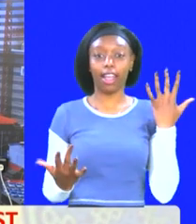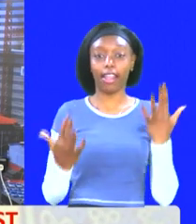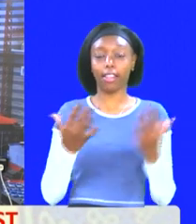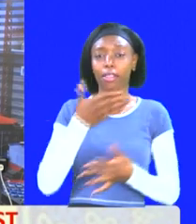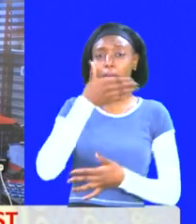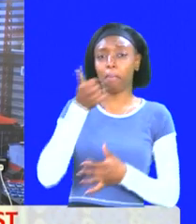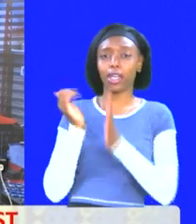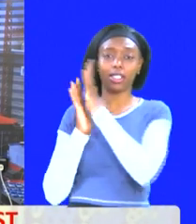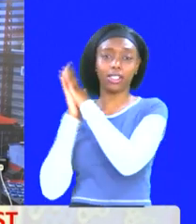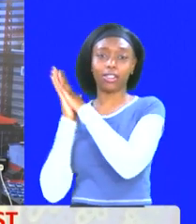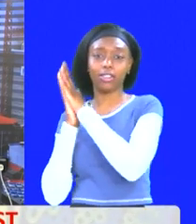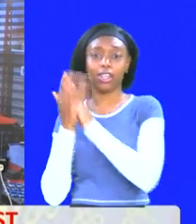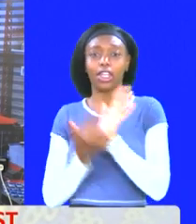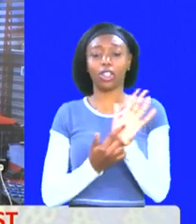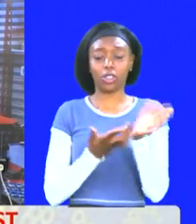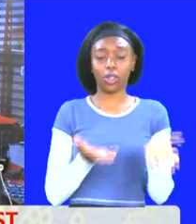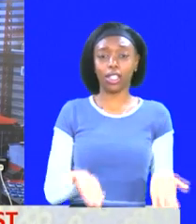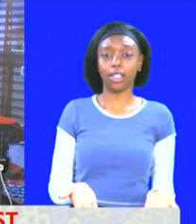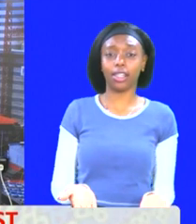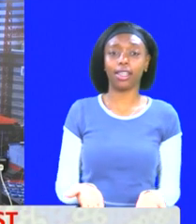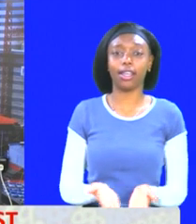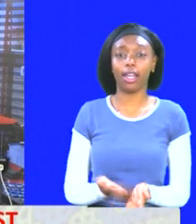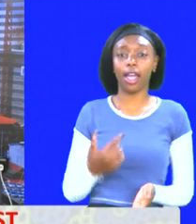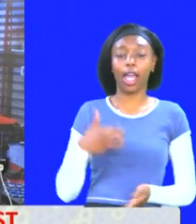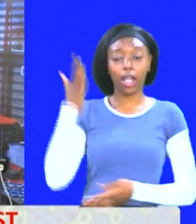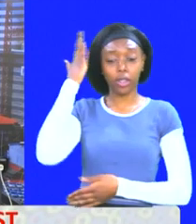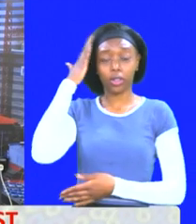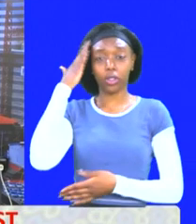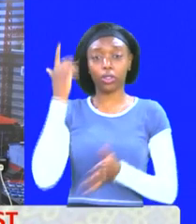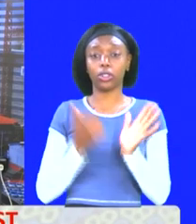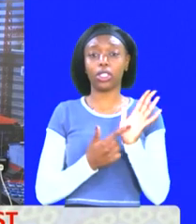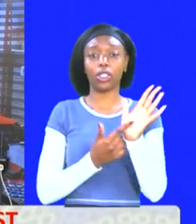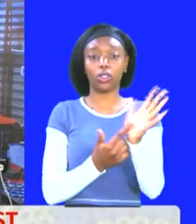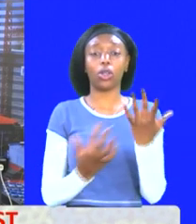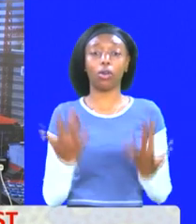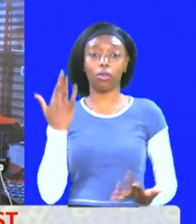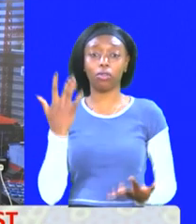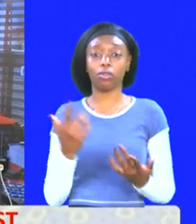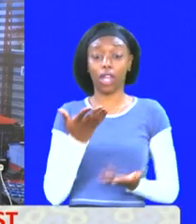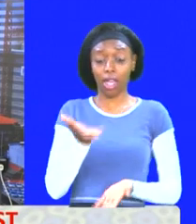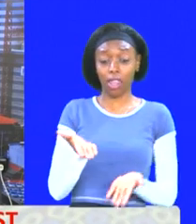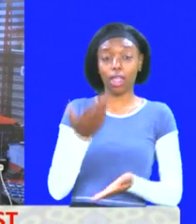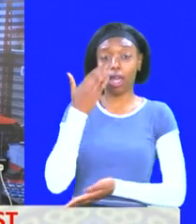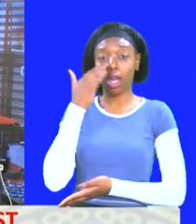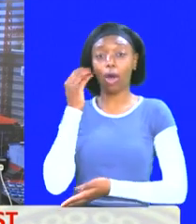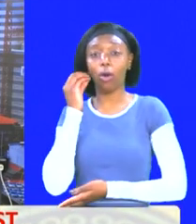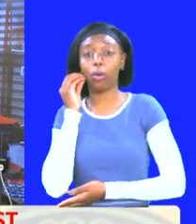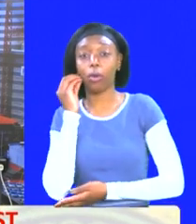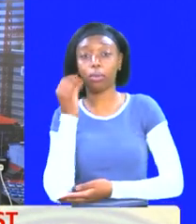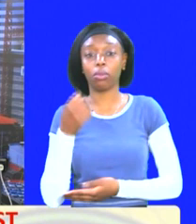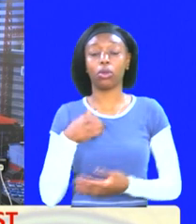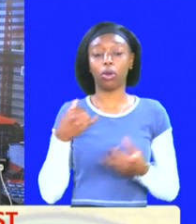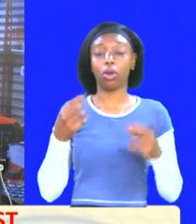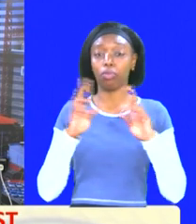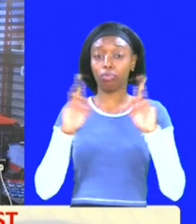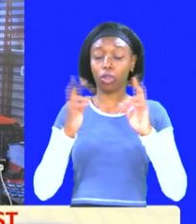music. Flowing to the vibe, I'm sure showing our bomba. Hope you know party muko home. And I hope you are ready to enjoy this show